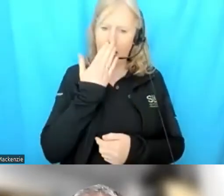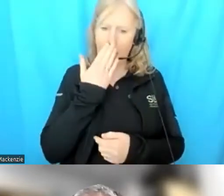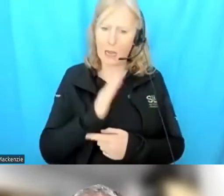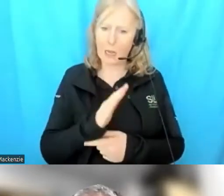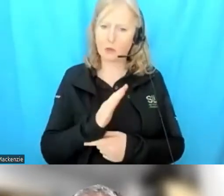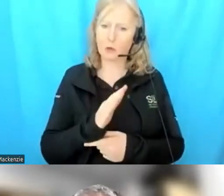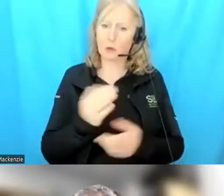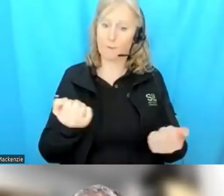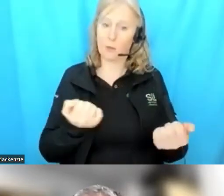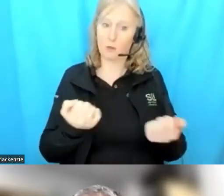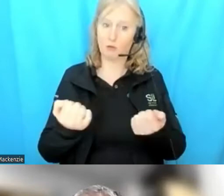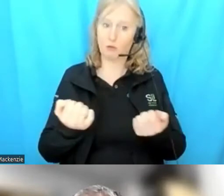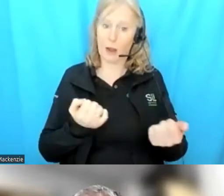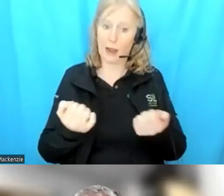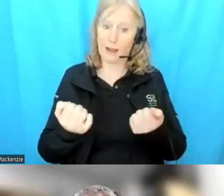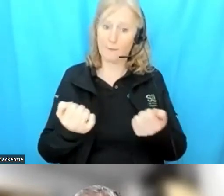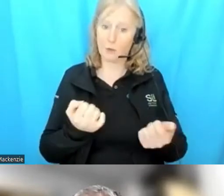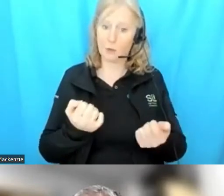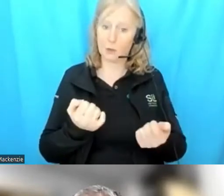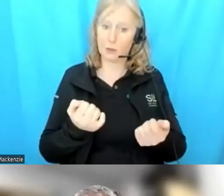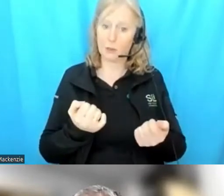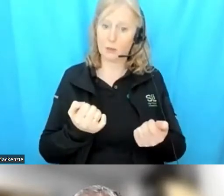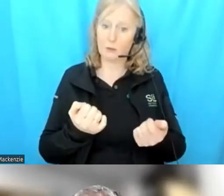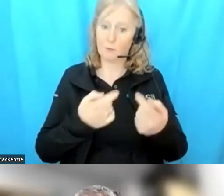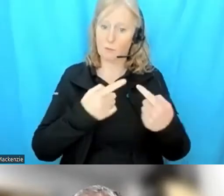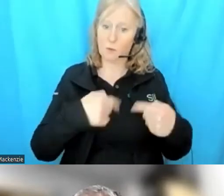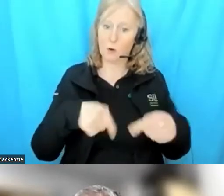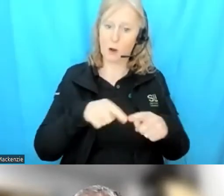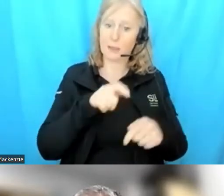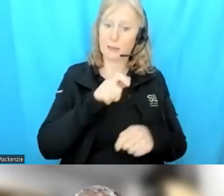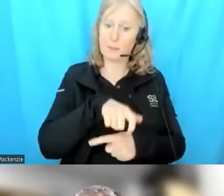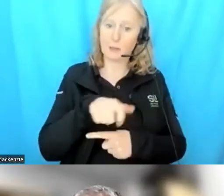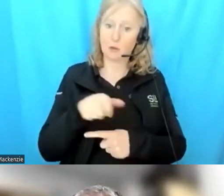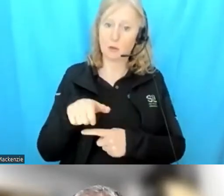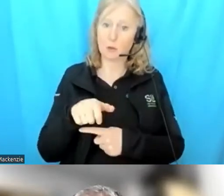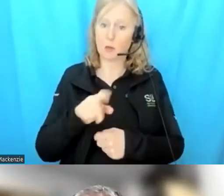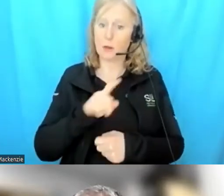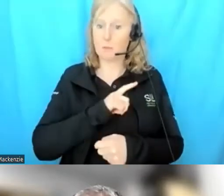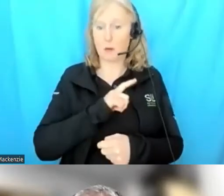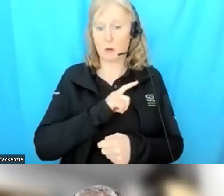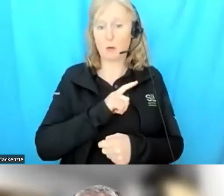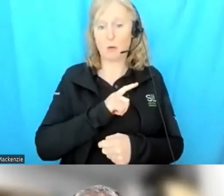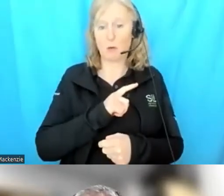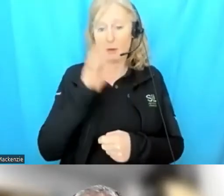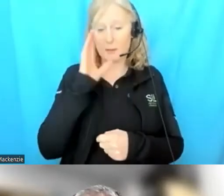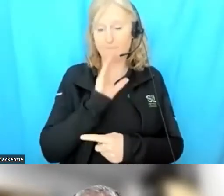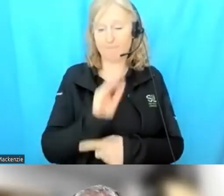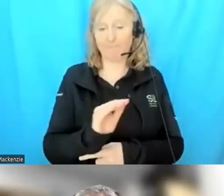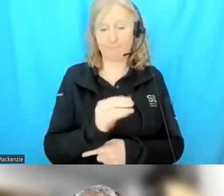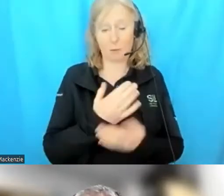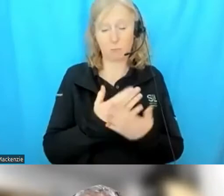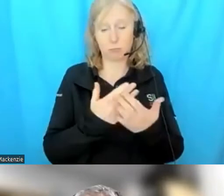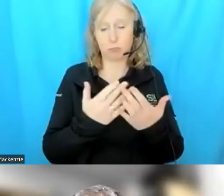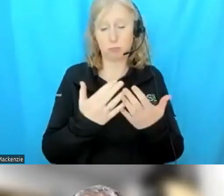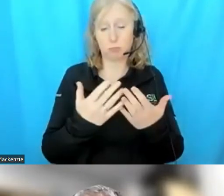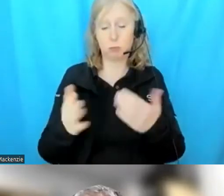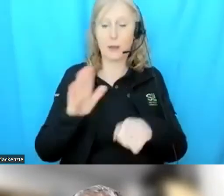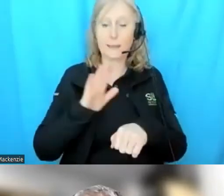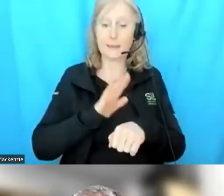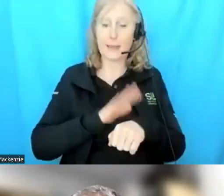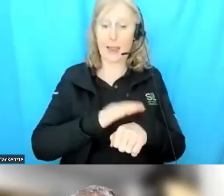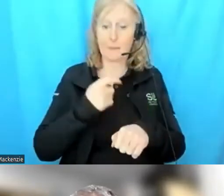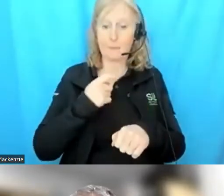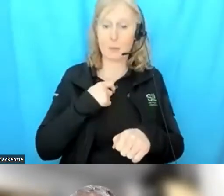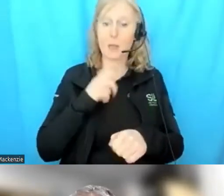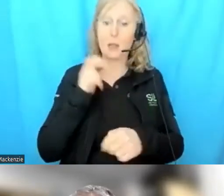of drivers towards passengers, because I can tell you hundreds of times when I've been on a bus and